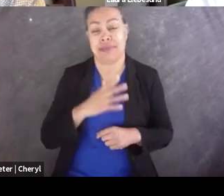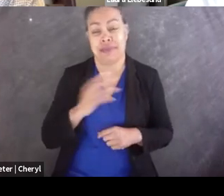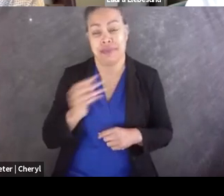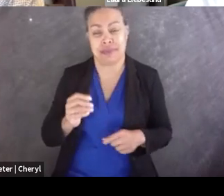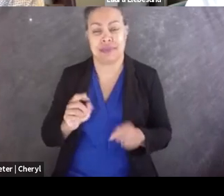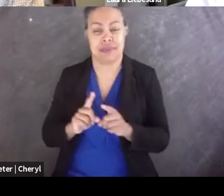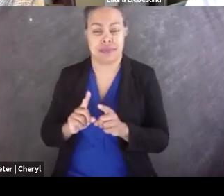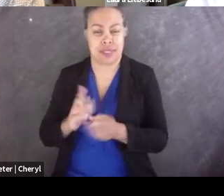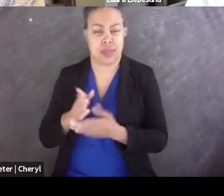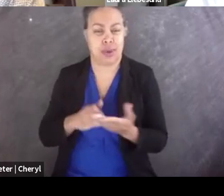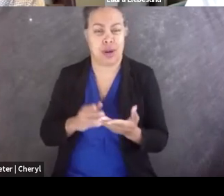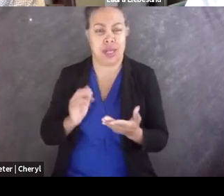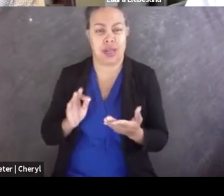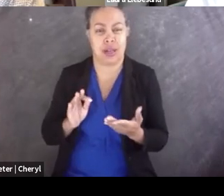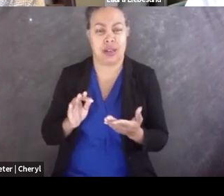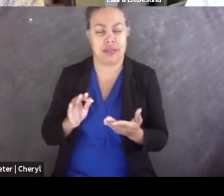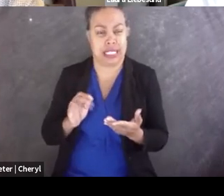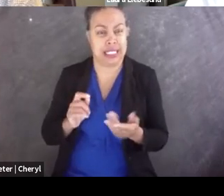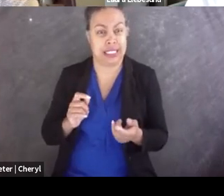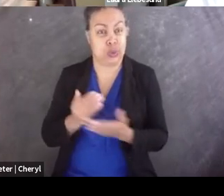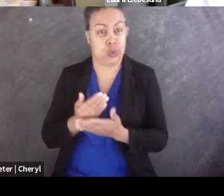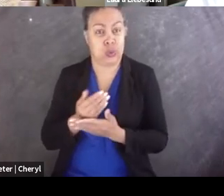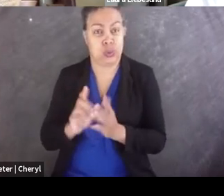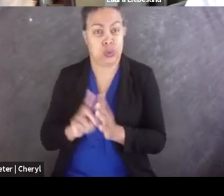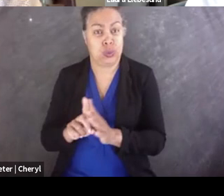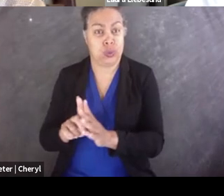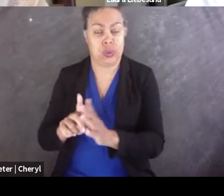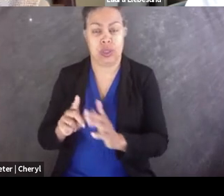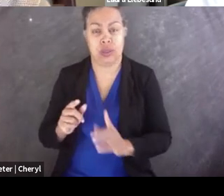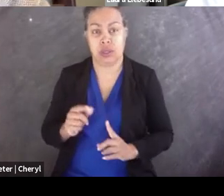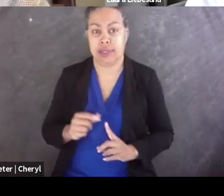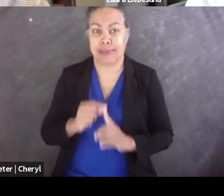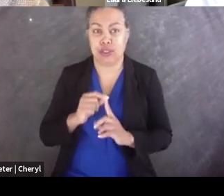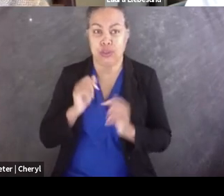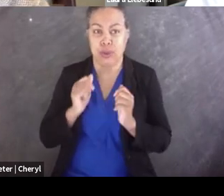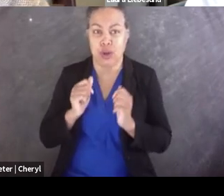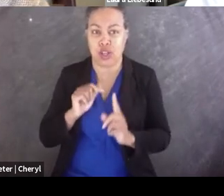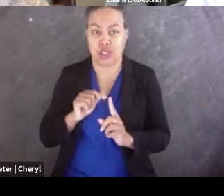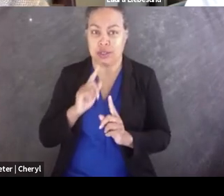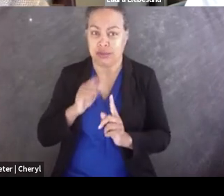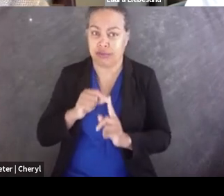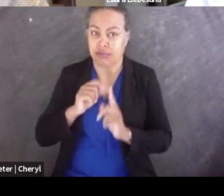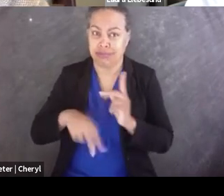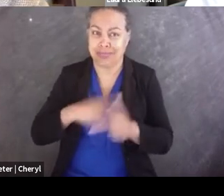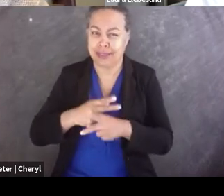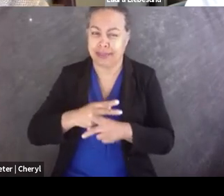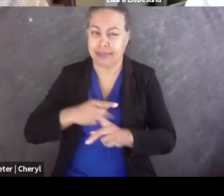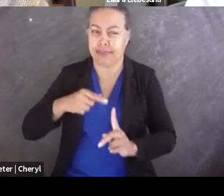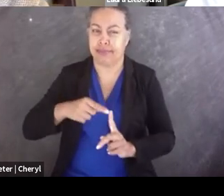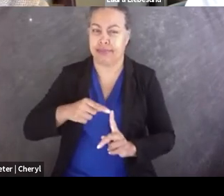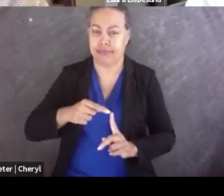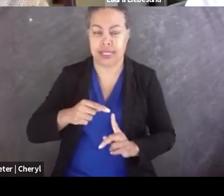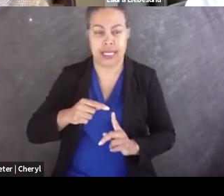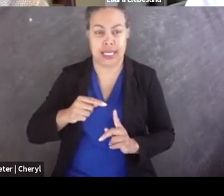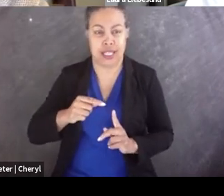Also part of the evolution was a series of specialty bars for very specific types of spirits.